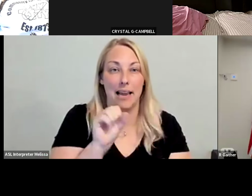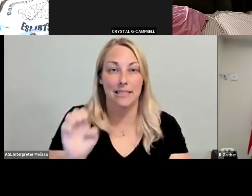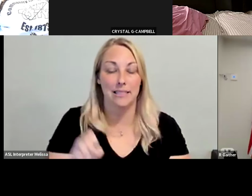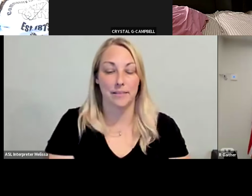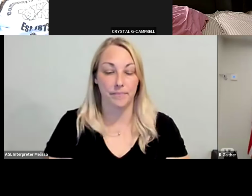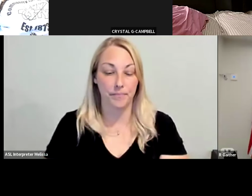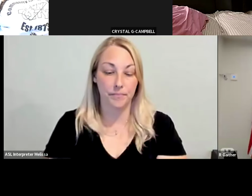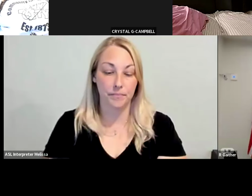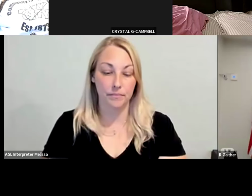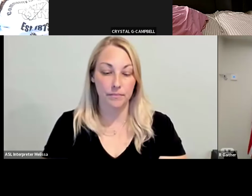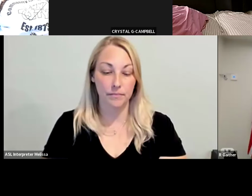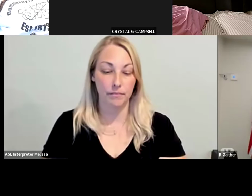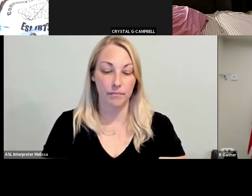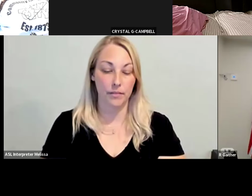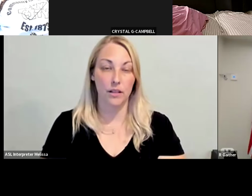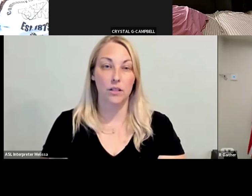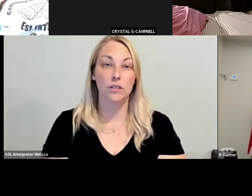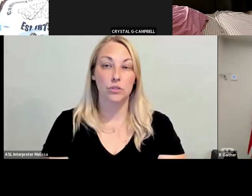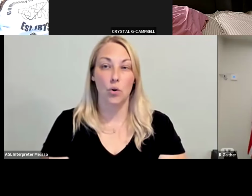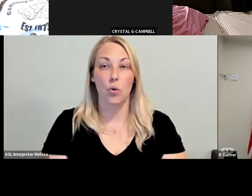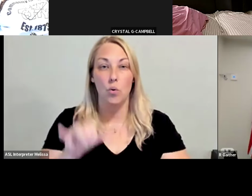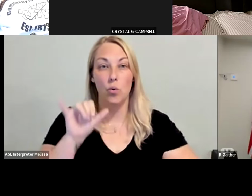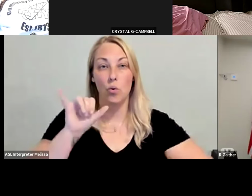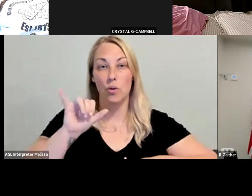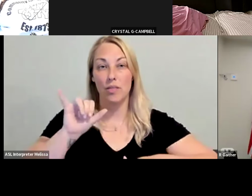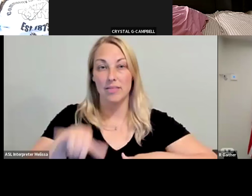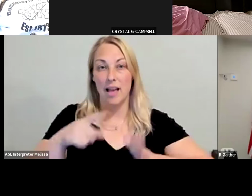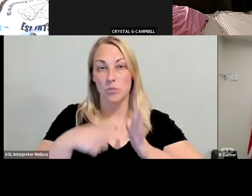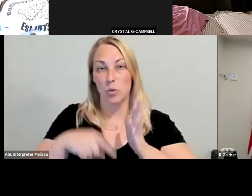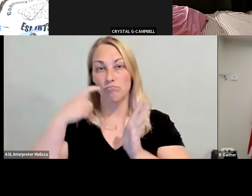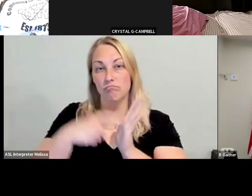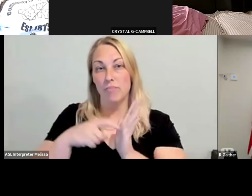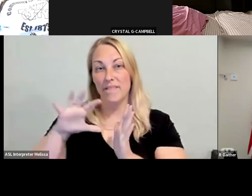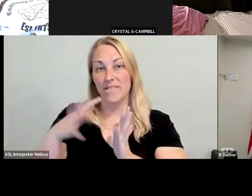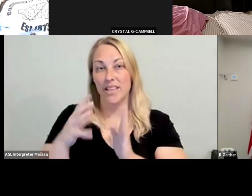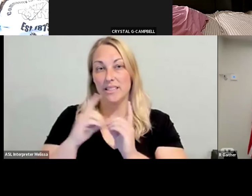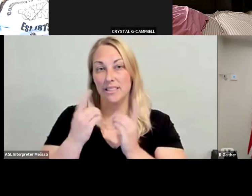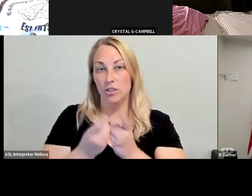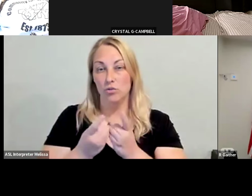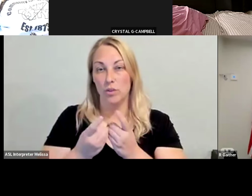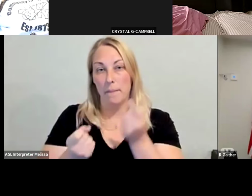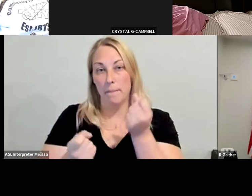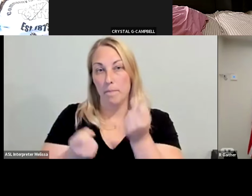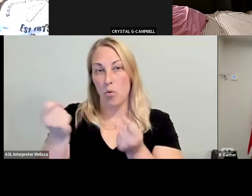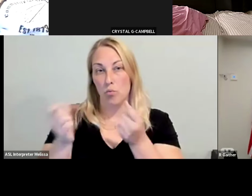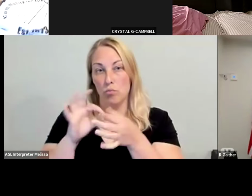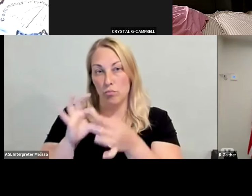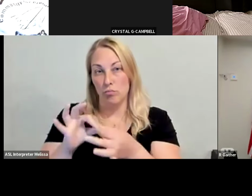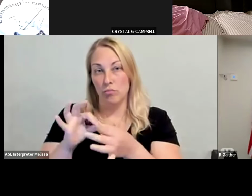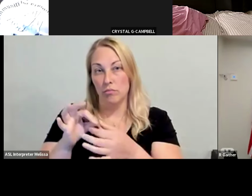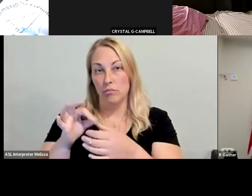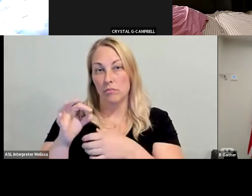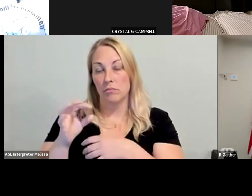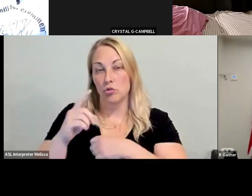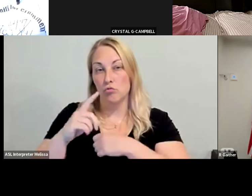But that's what we're seeing right now in the 5th District is motor vehicle related crimes and right now